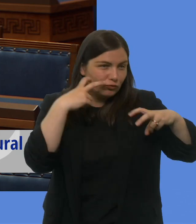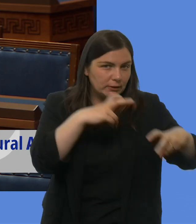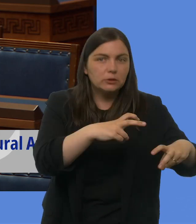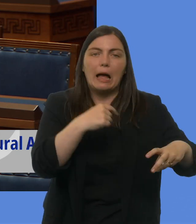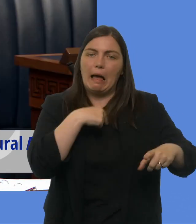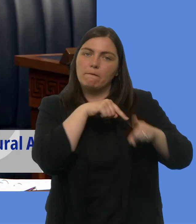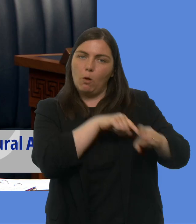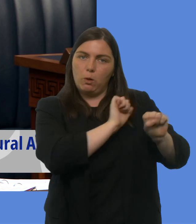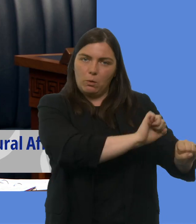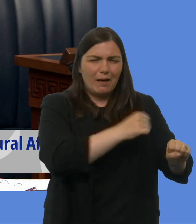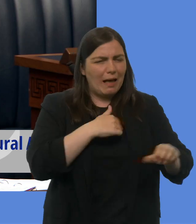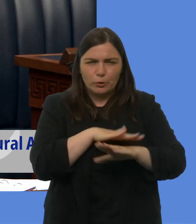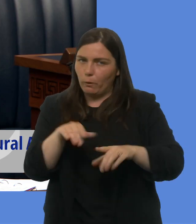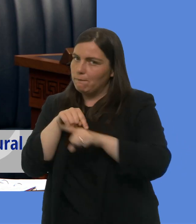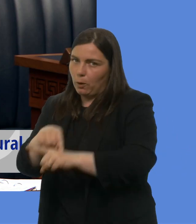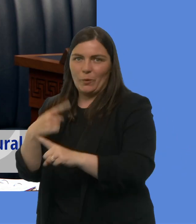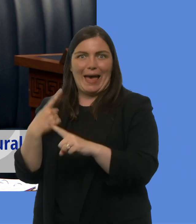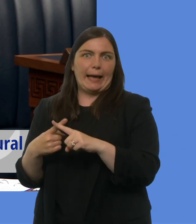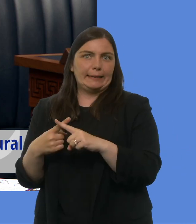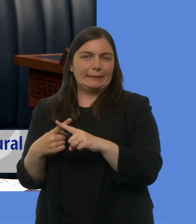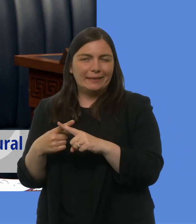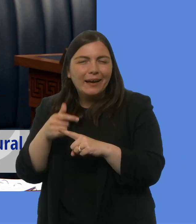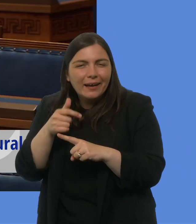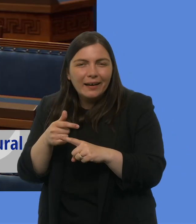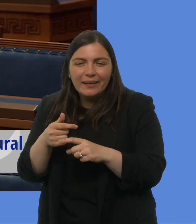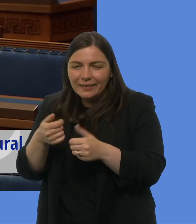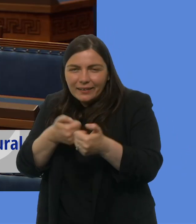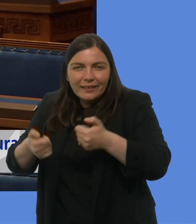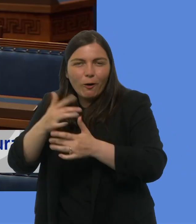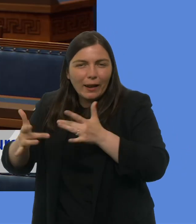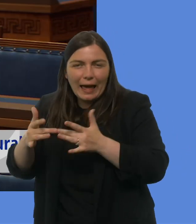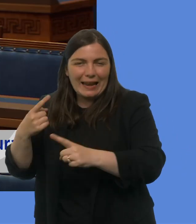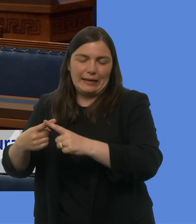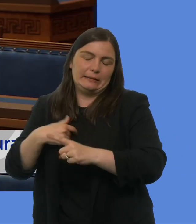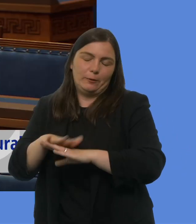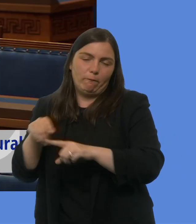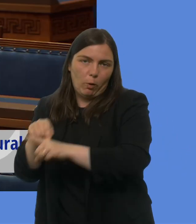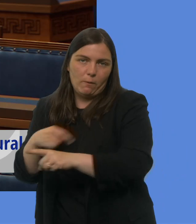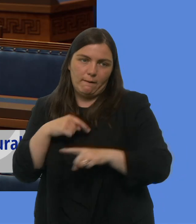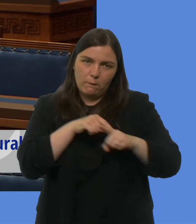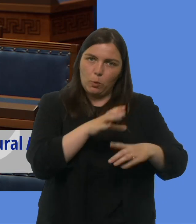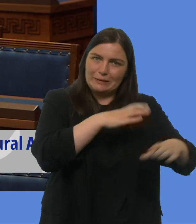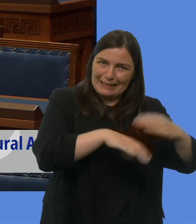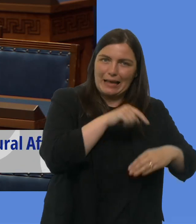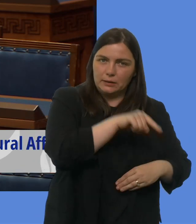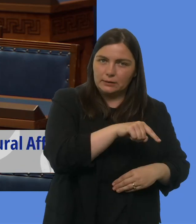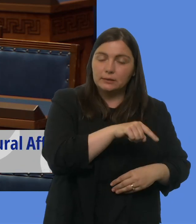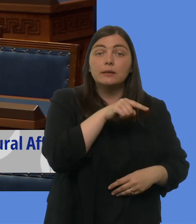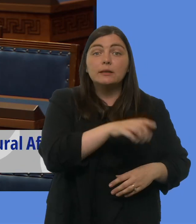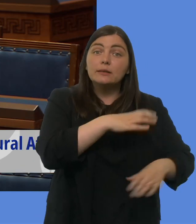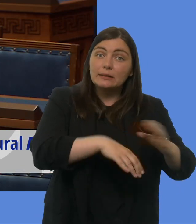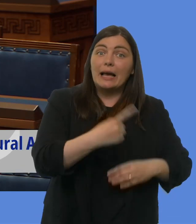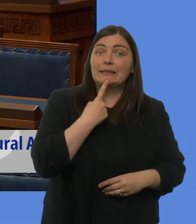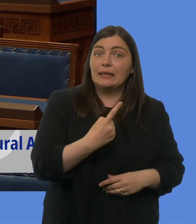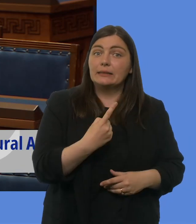The CCC report outlines that there is real benefits from energy decarbonisation, real benefits in terms of energy